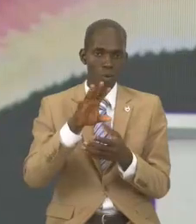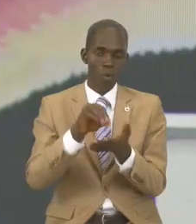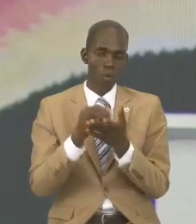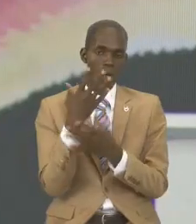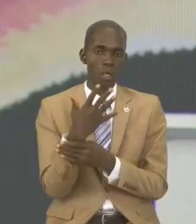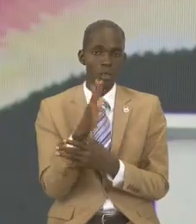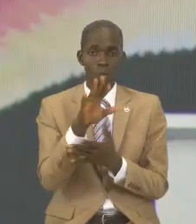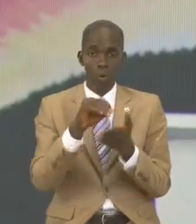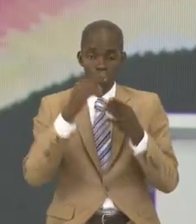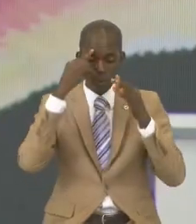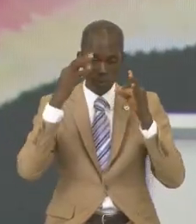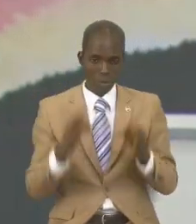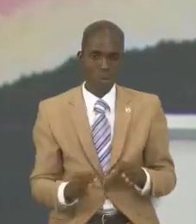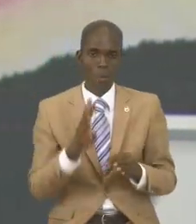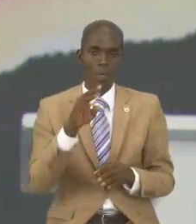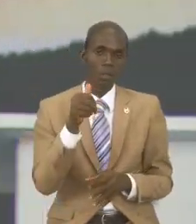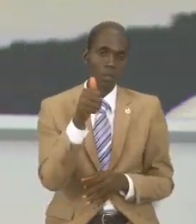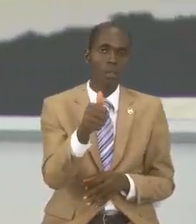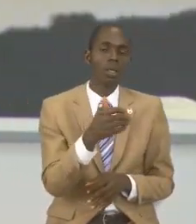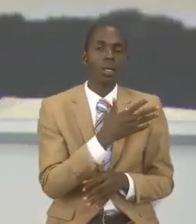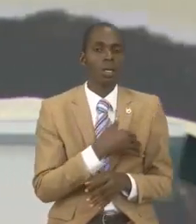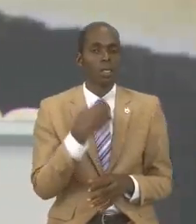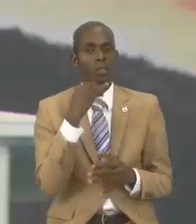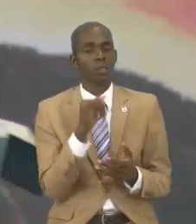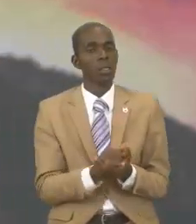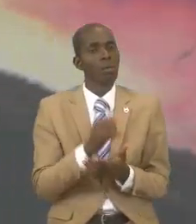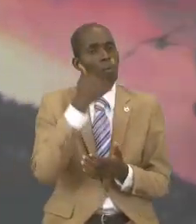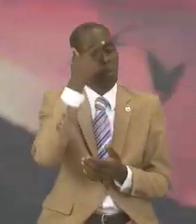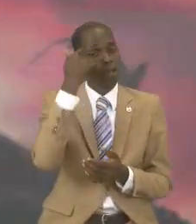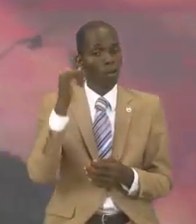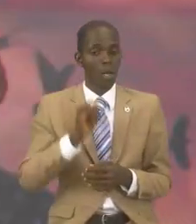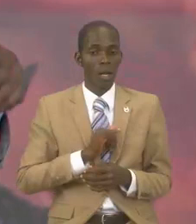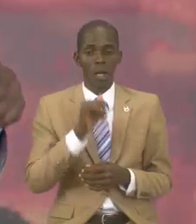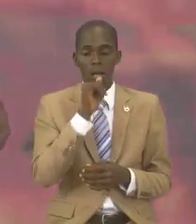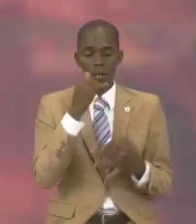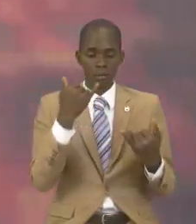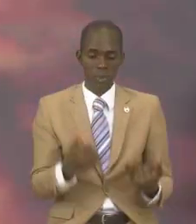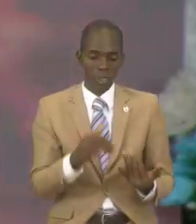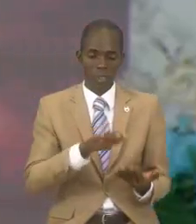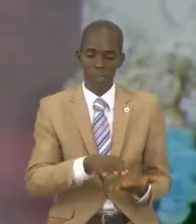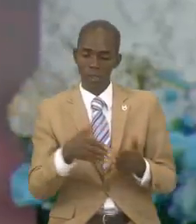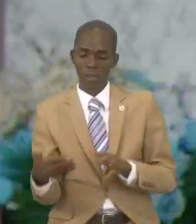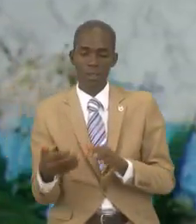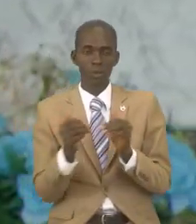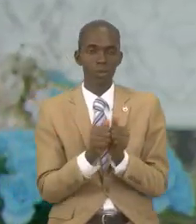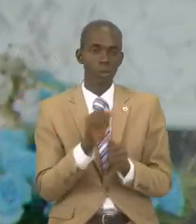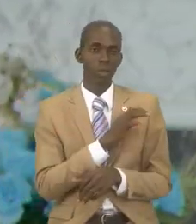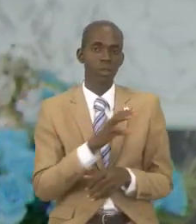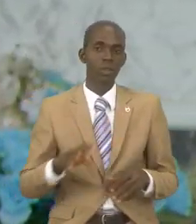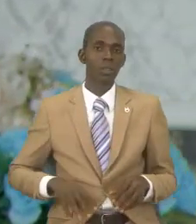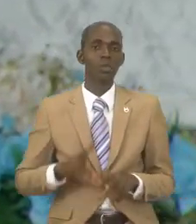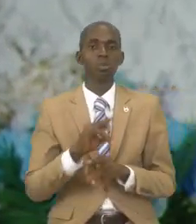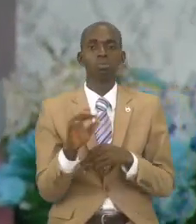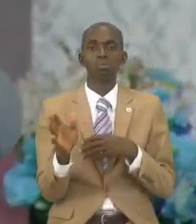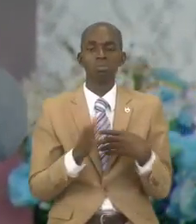by yourself, and say, because I am crucified with Christ, no matter